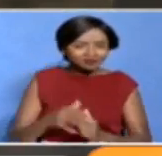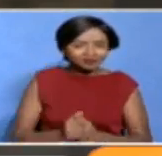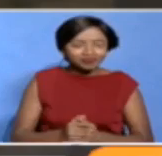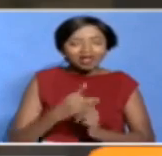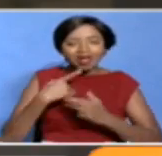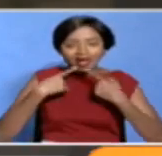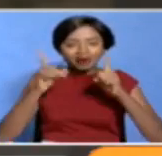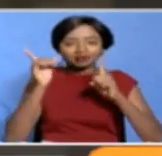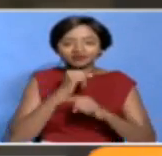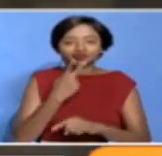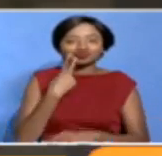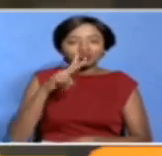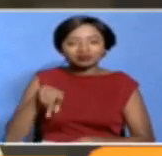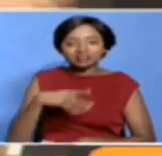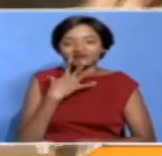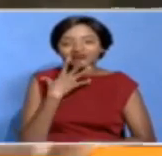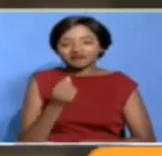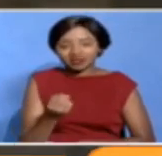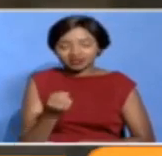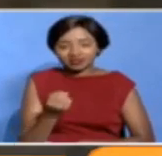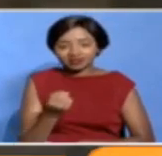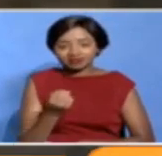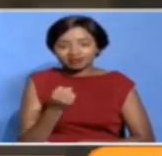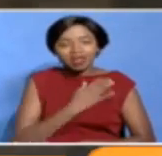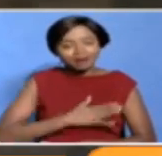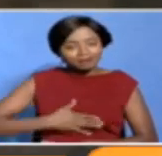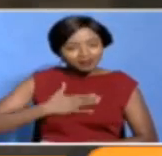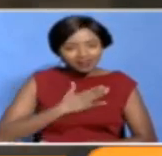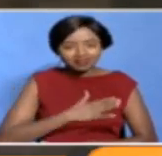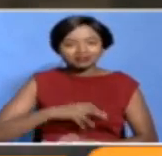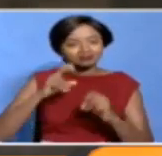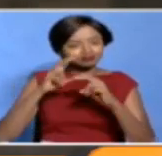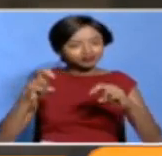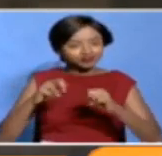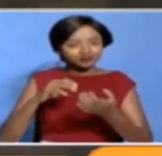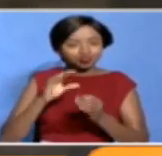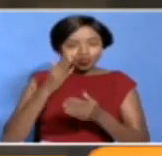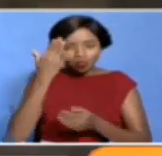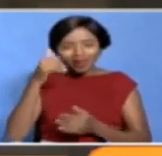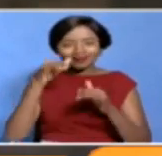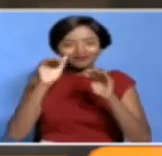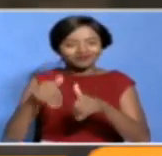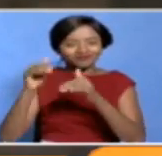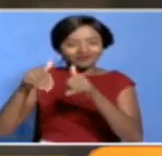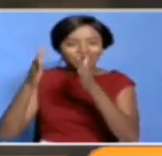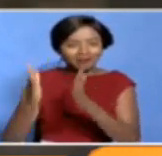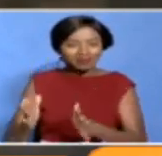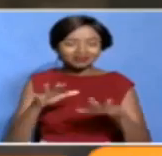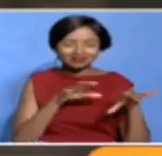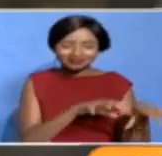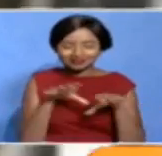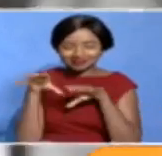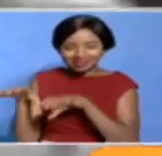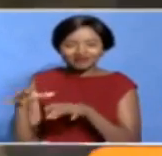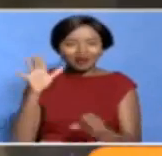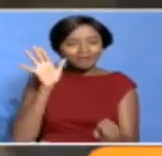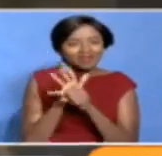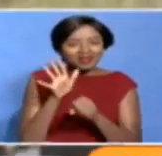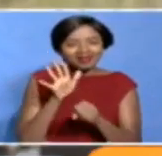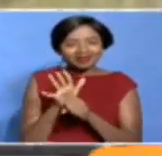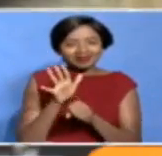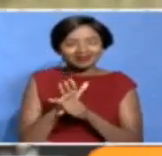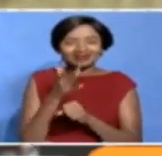2,500. Please, let us open the stores. Kwa sababu wakulima bado wanateseka. Kuna wengi wamelala kwa